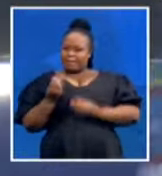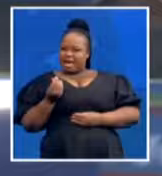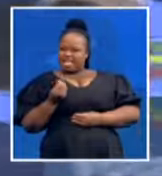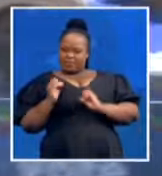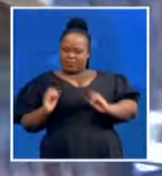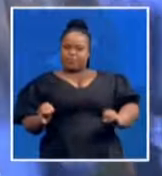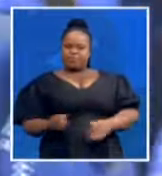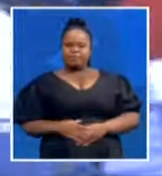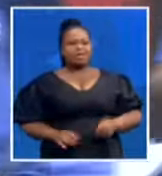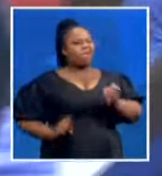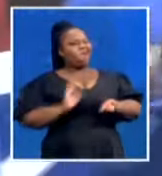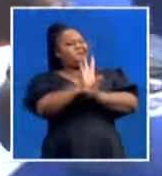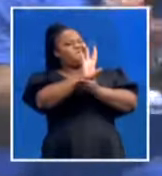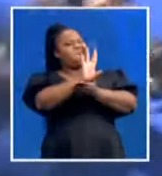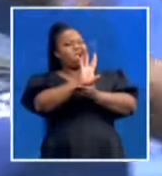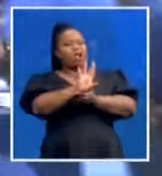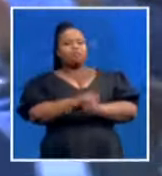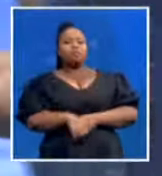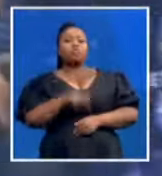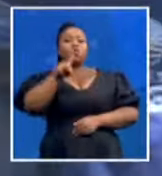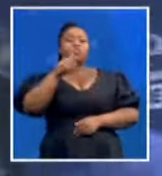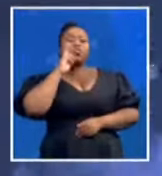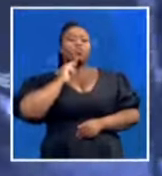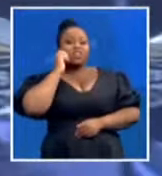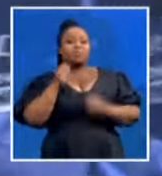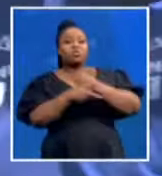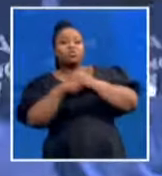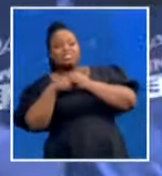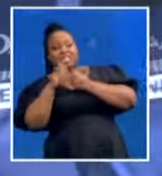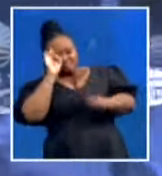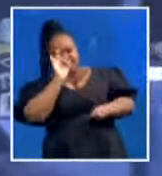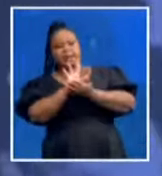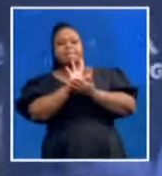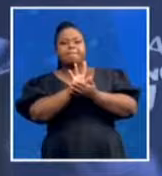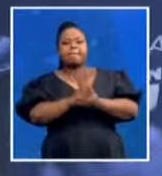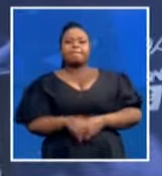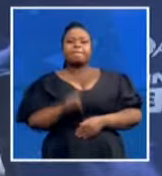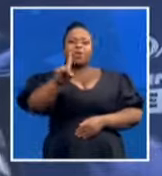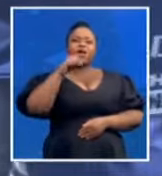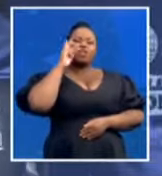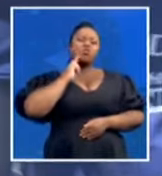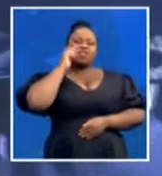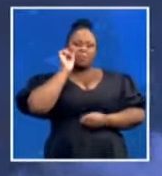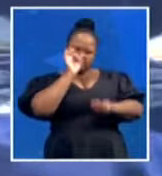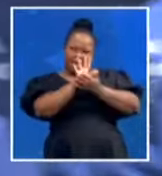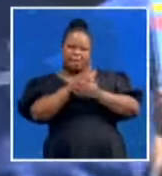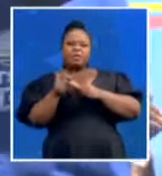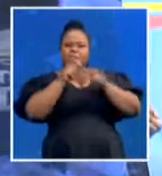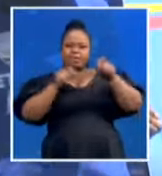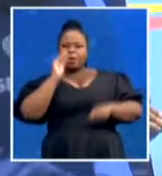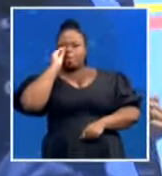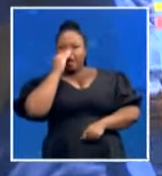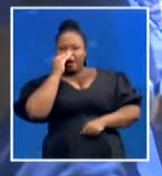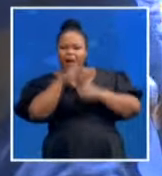nge-1st kaNovember. Siyawagxotha amasela nge-1st kaNovember. We are sending a clear message to those